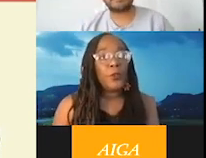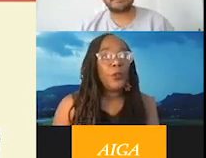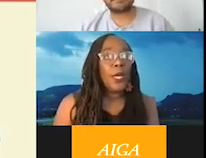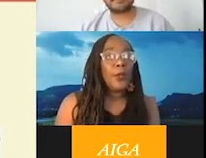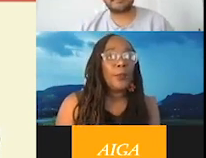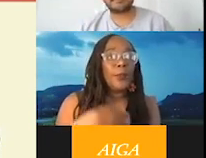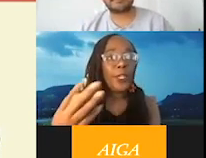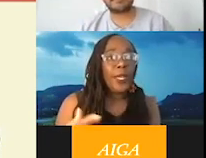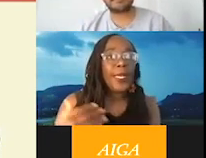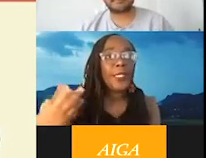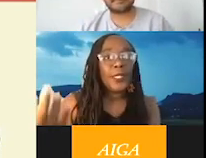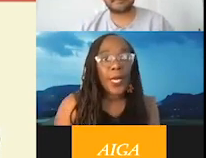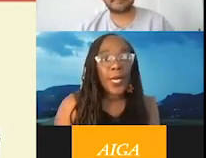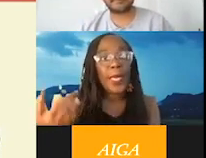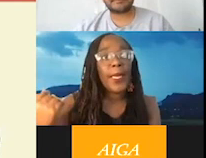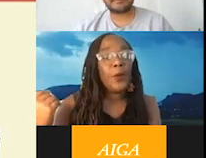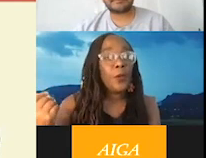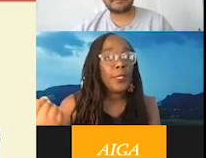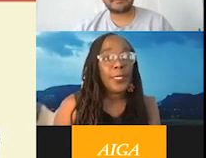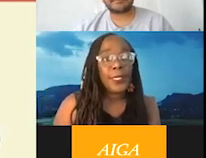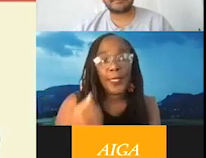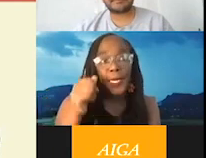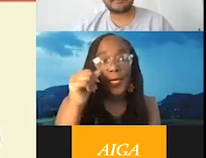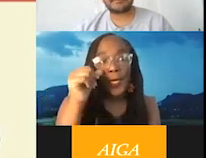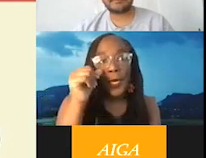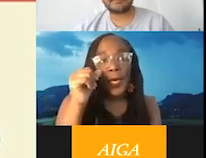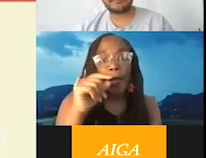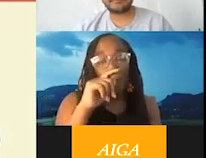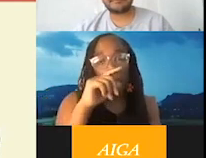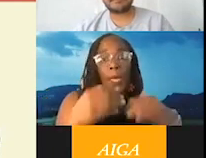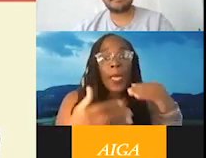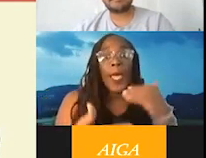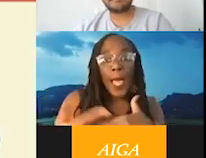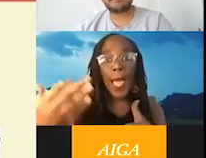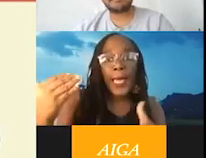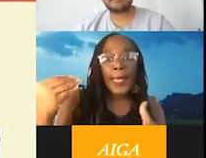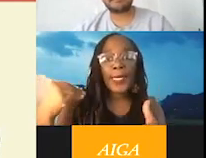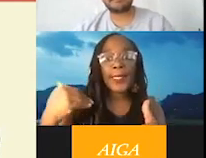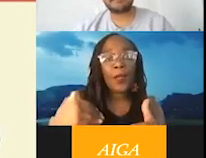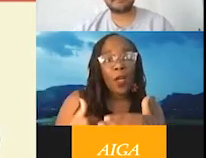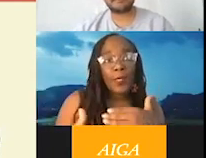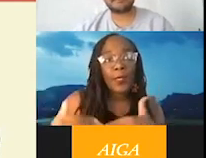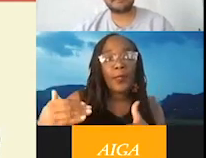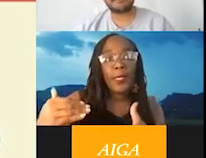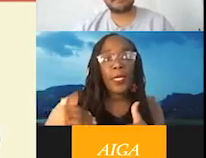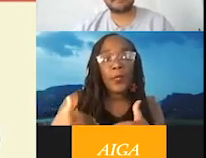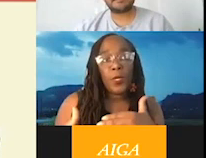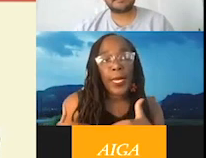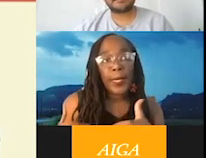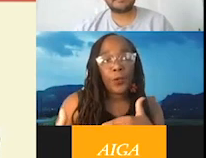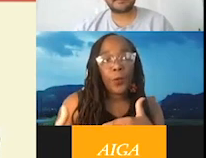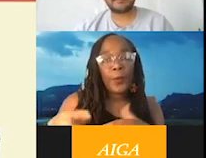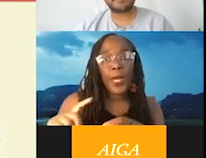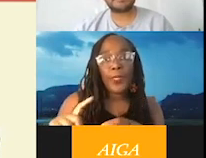to decolonization to Ahmed or to Sadie. And it's like a constant theme in the work